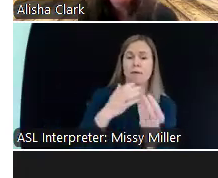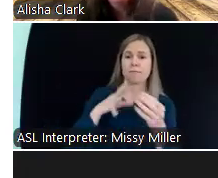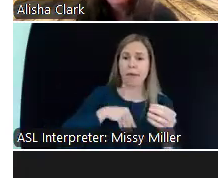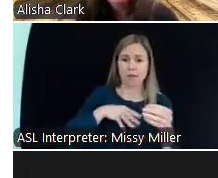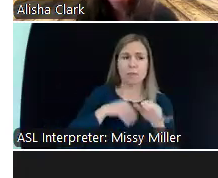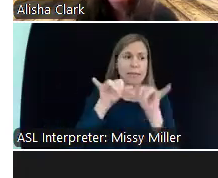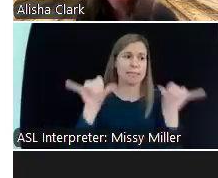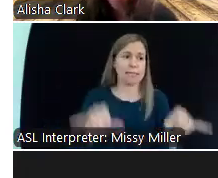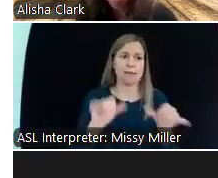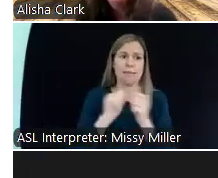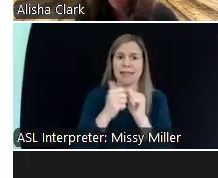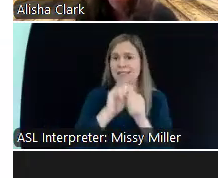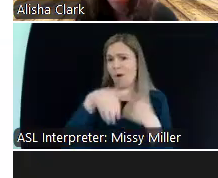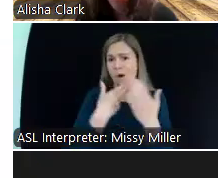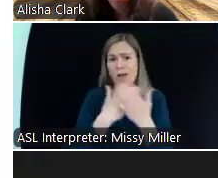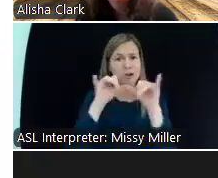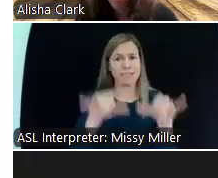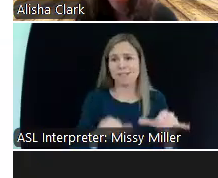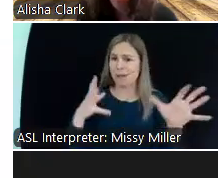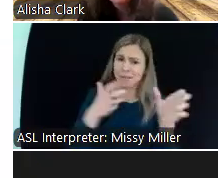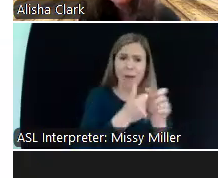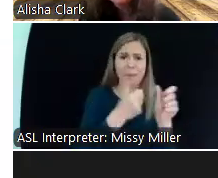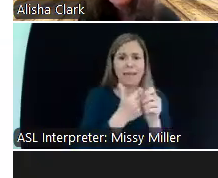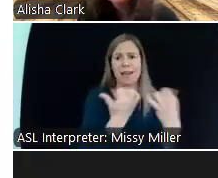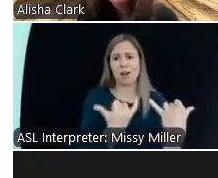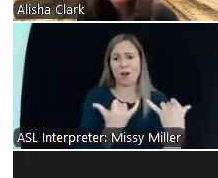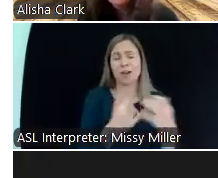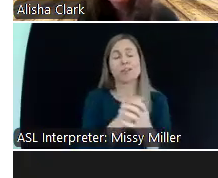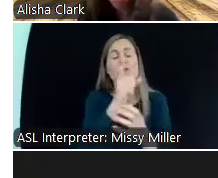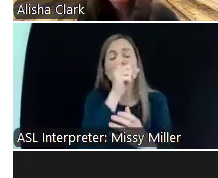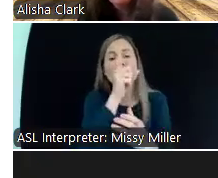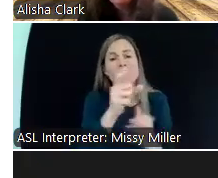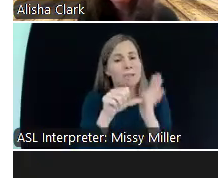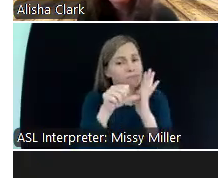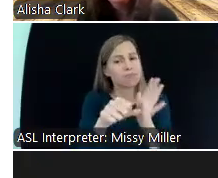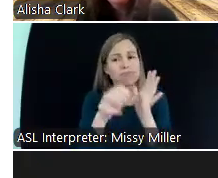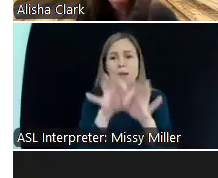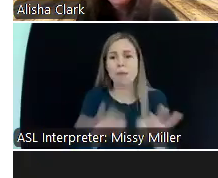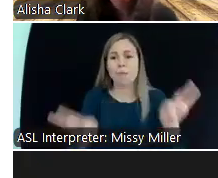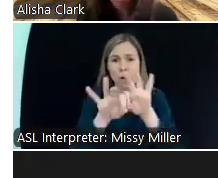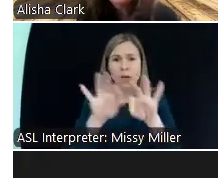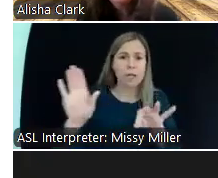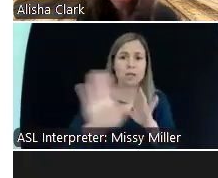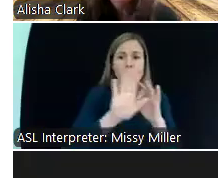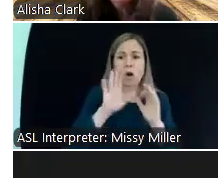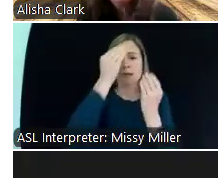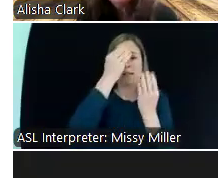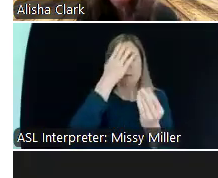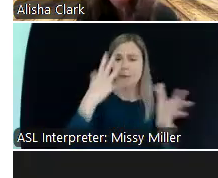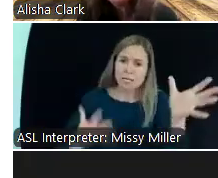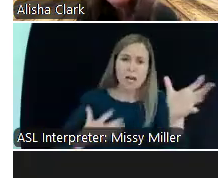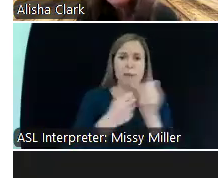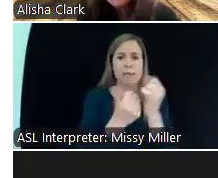of our systems get updated. So really super, super important to make sure that you keep all of your information up to date in the